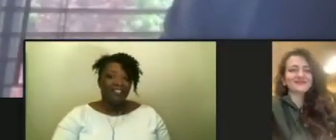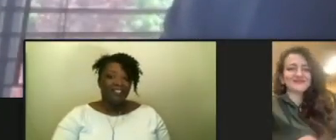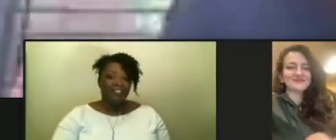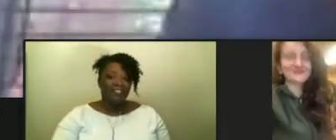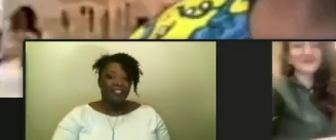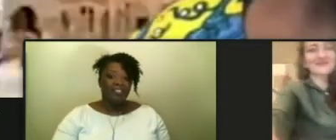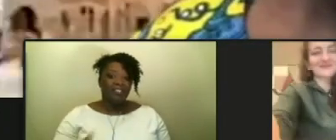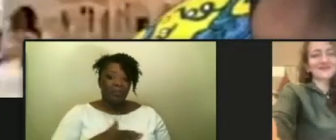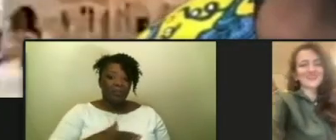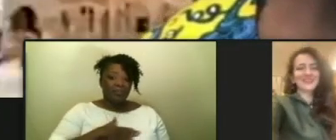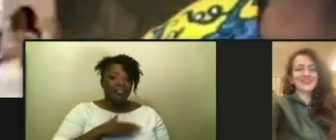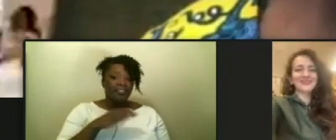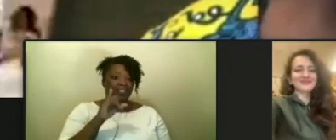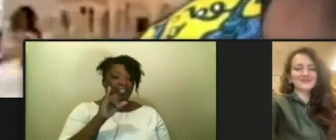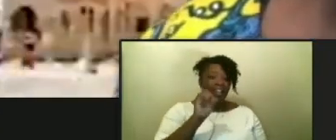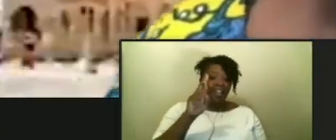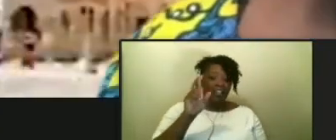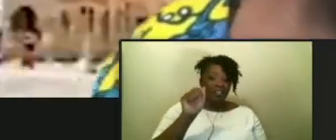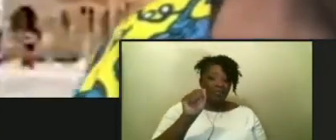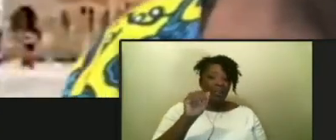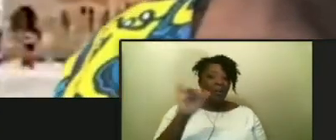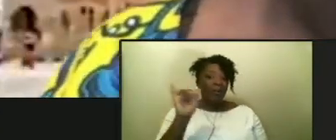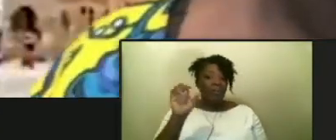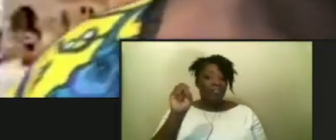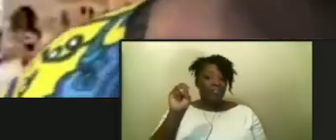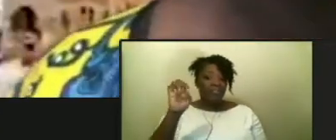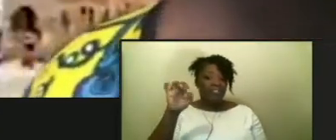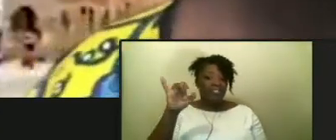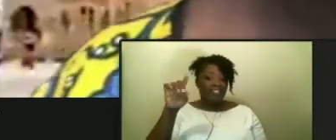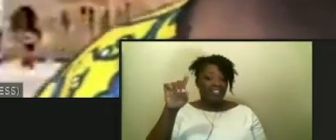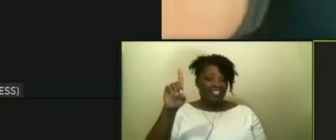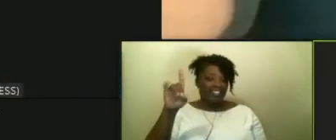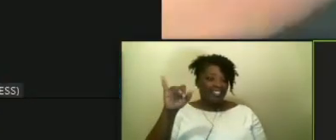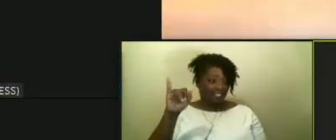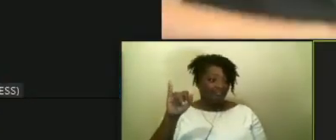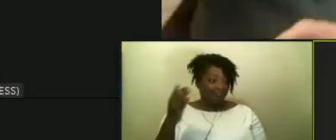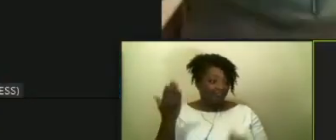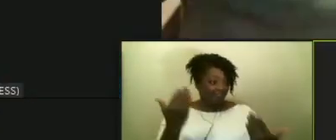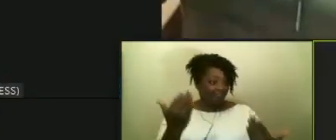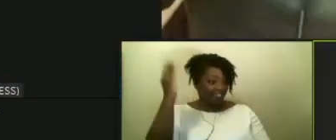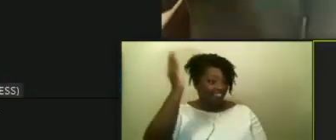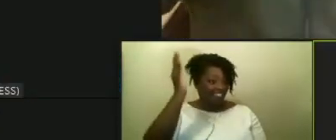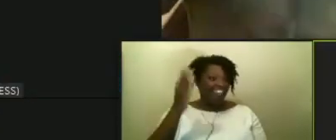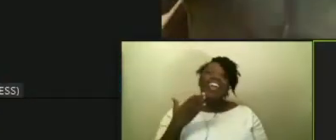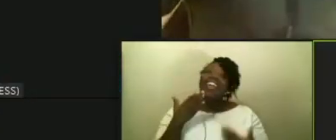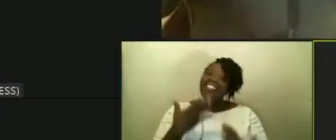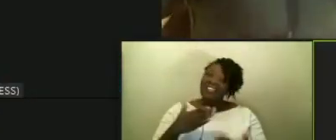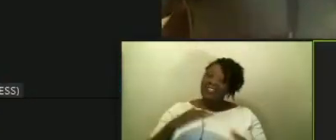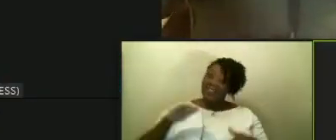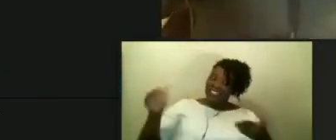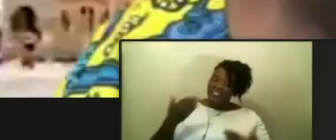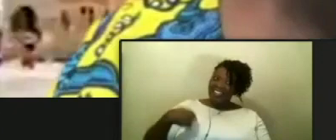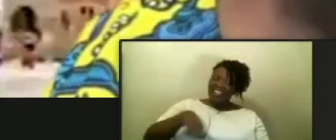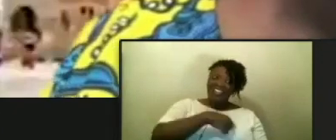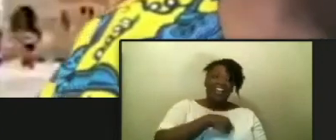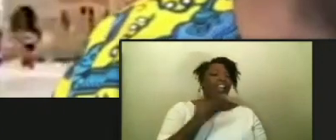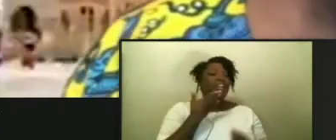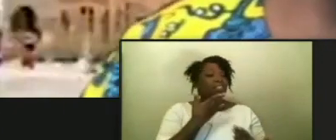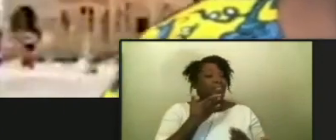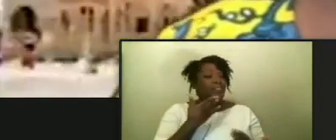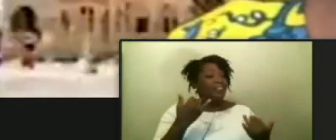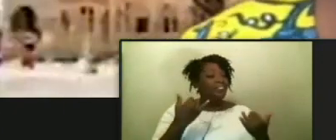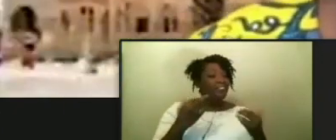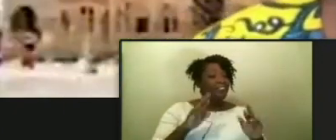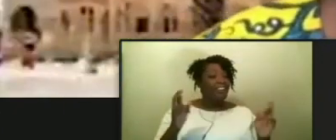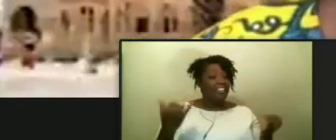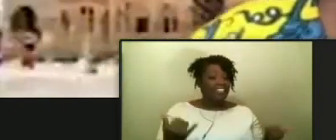Thank you. Thank you, Rima, for nice introductions. Thank you everybody for being here today. My